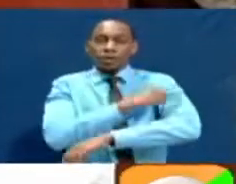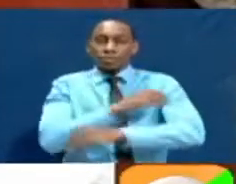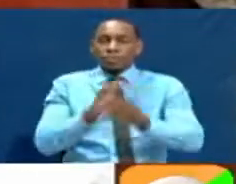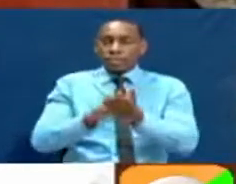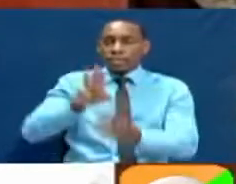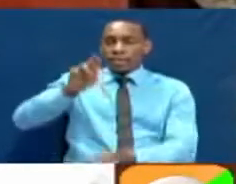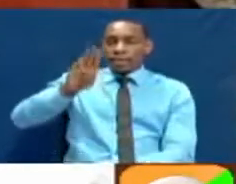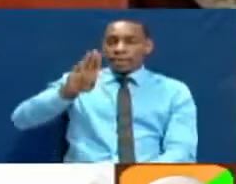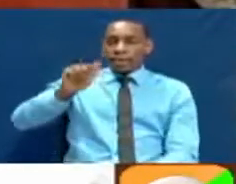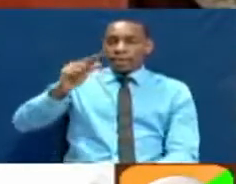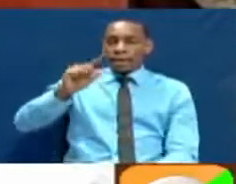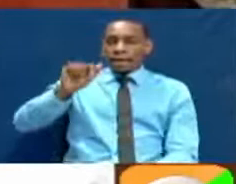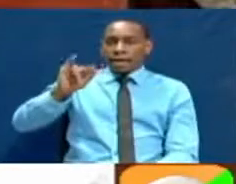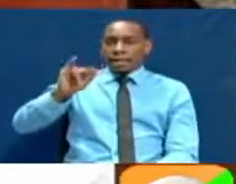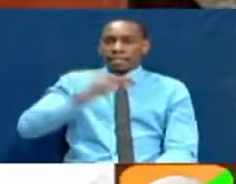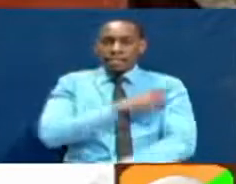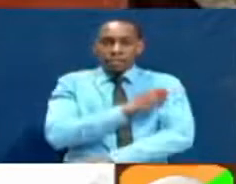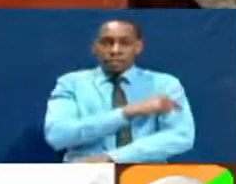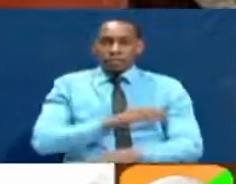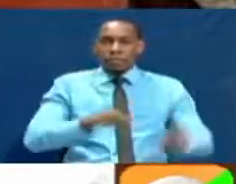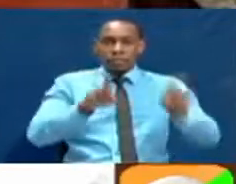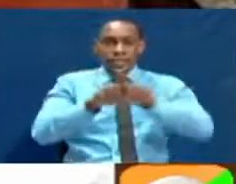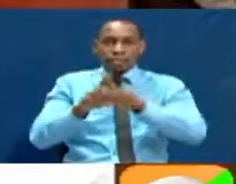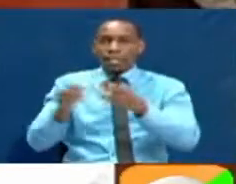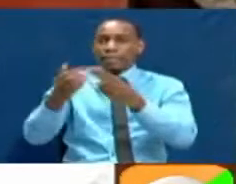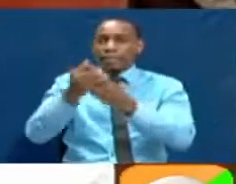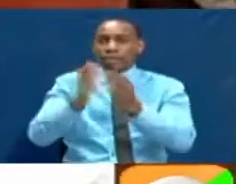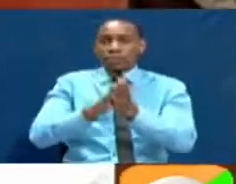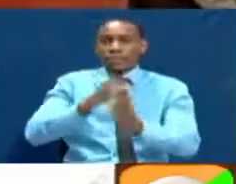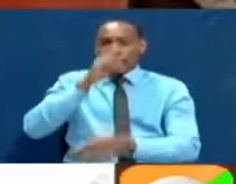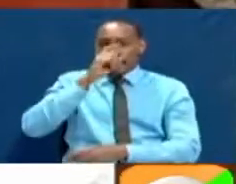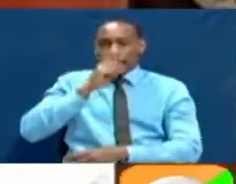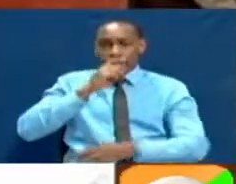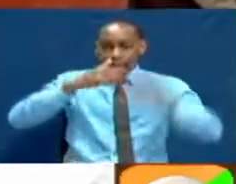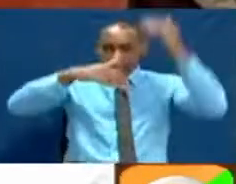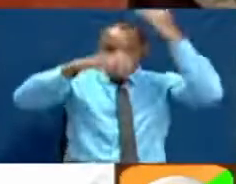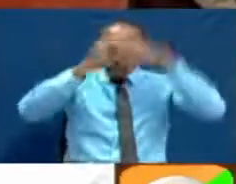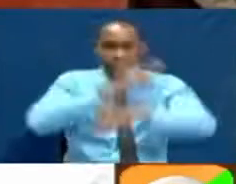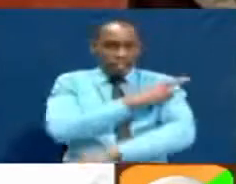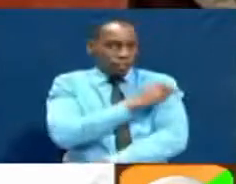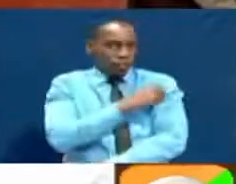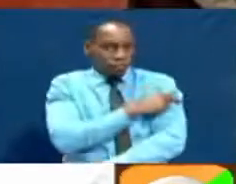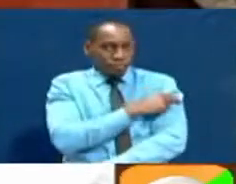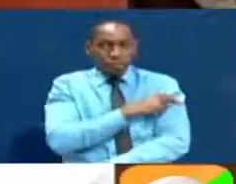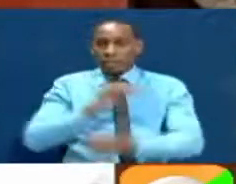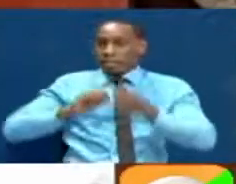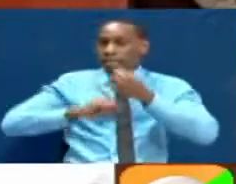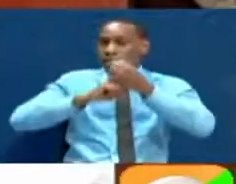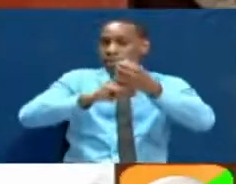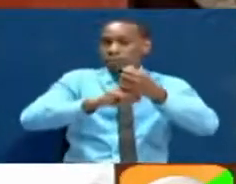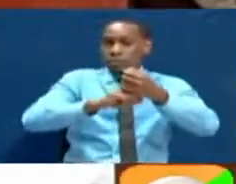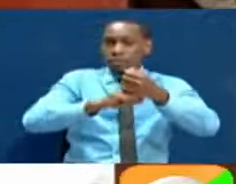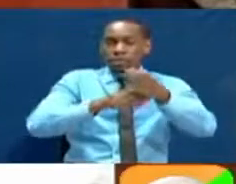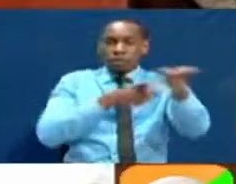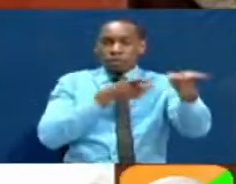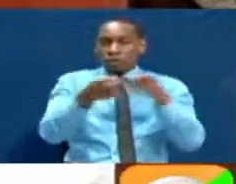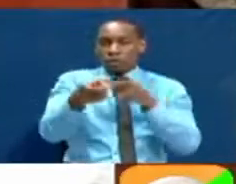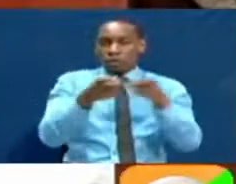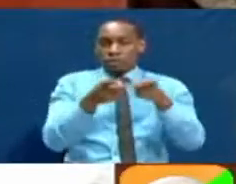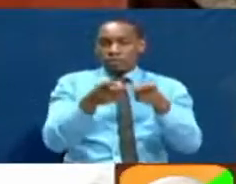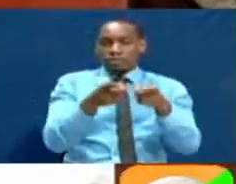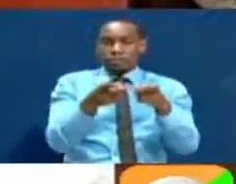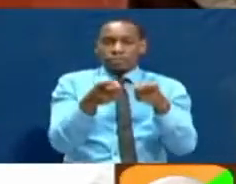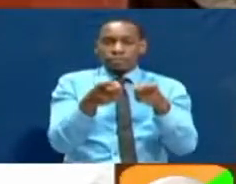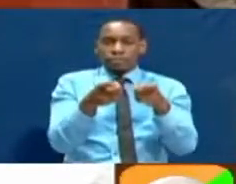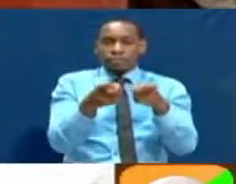Bagathia Hospital. It is also partnering with Aga Khan University Hospital to support the running of the